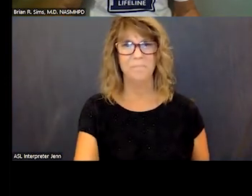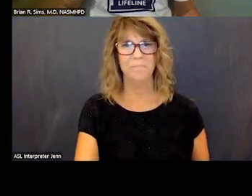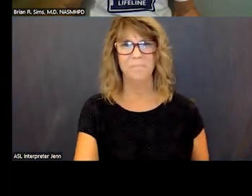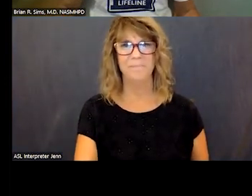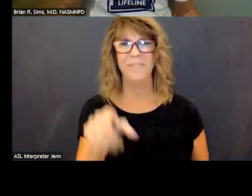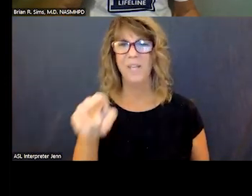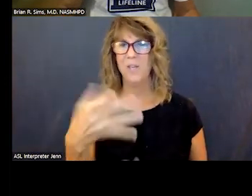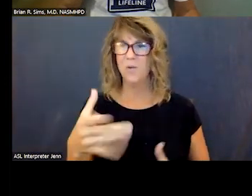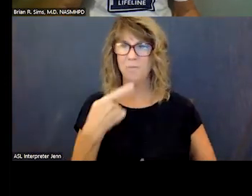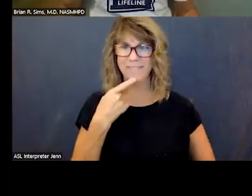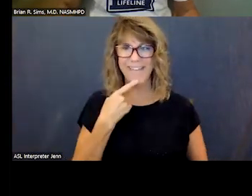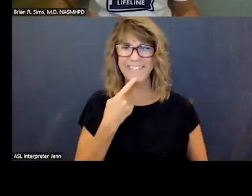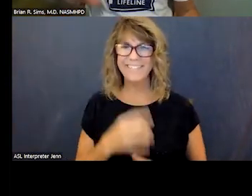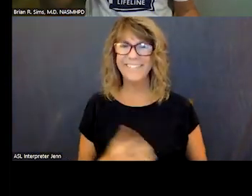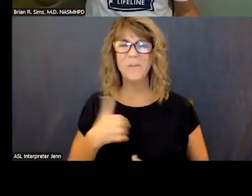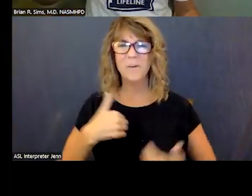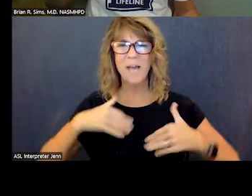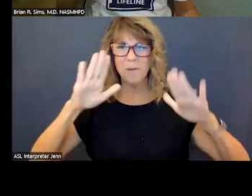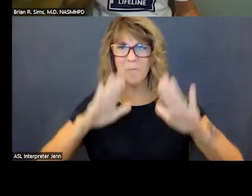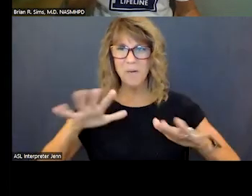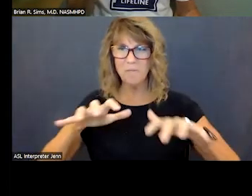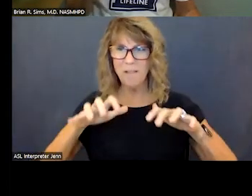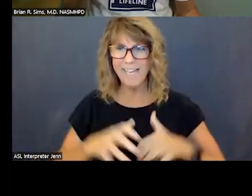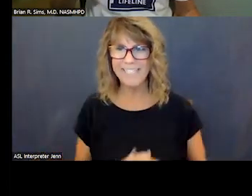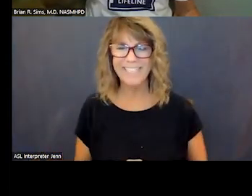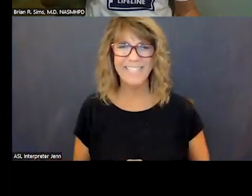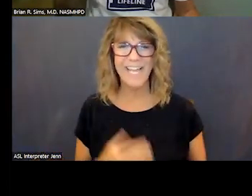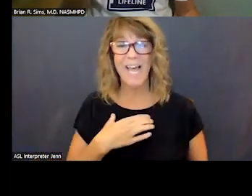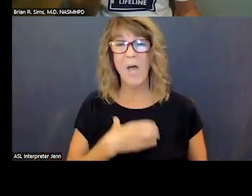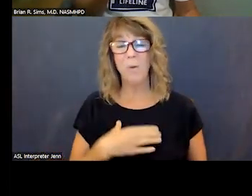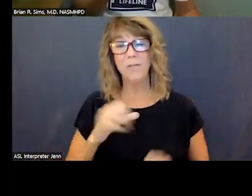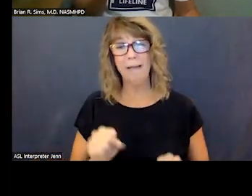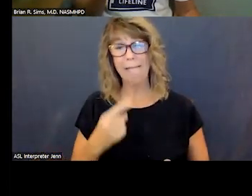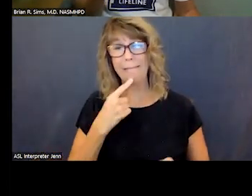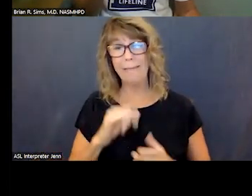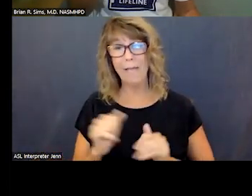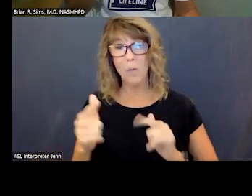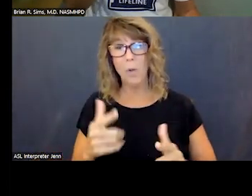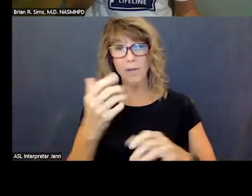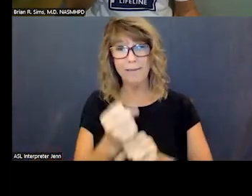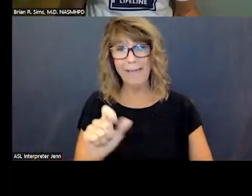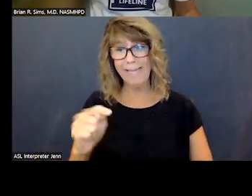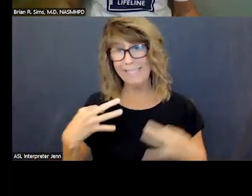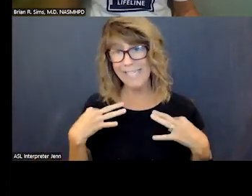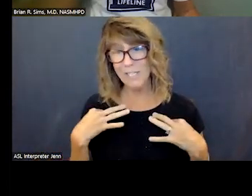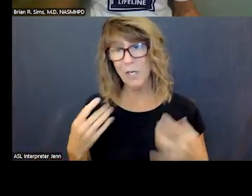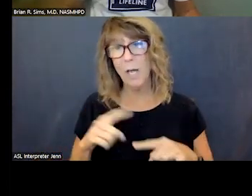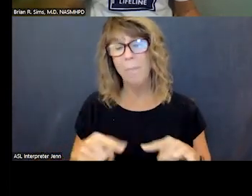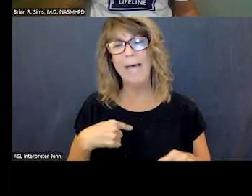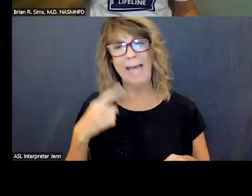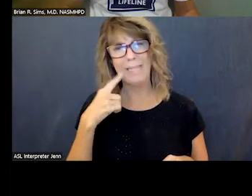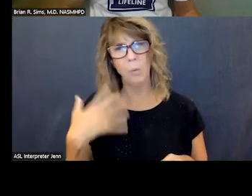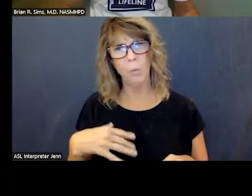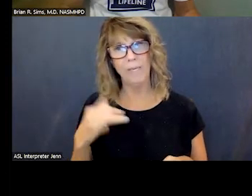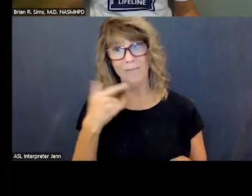as you have pointed out, we have a wonderful audience there. I wish I could say that all of you would get t-shirts, but I think I would get in a lot of trouble